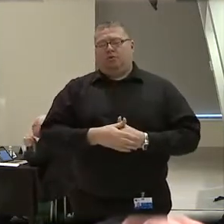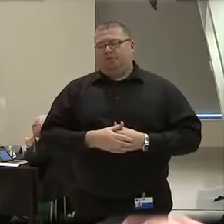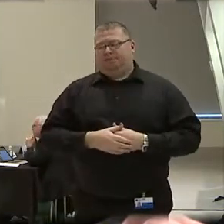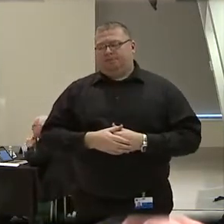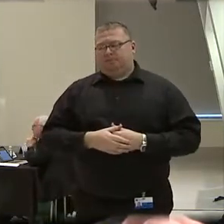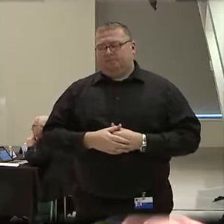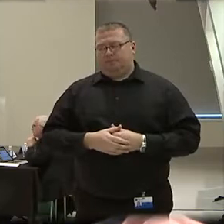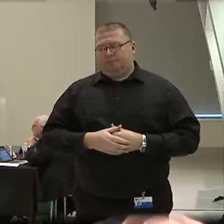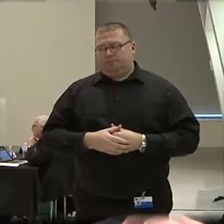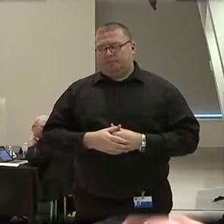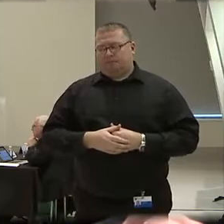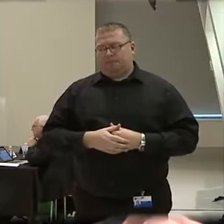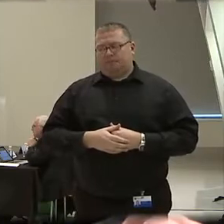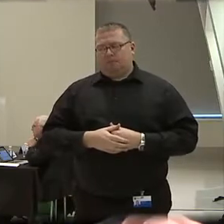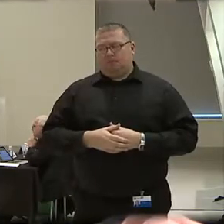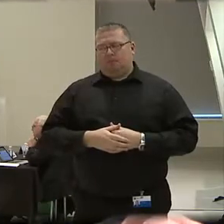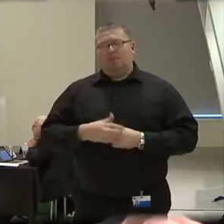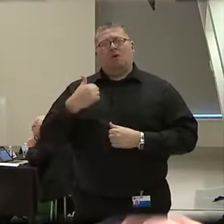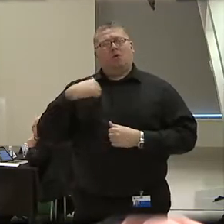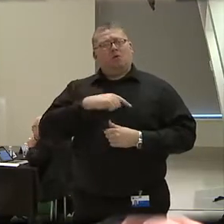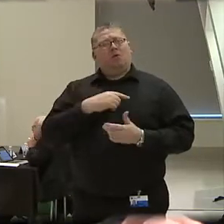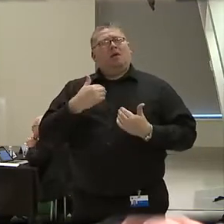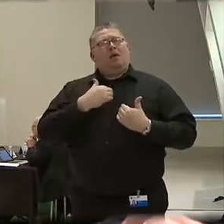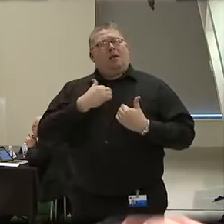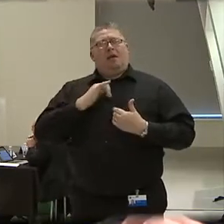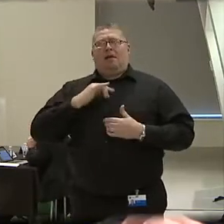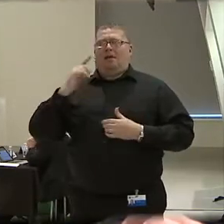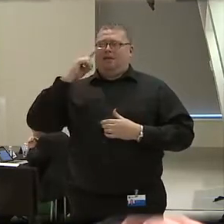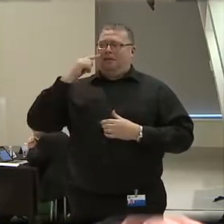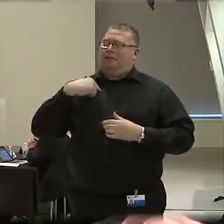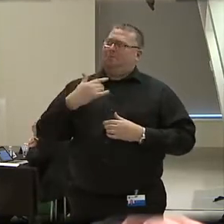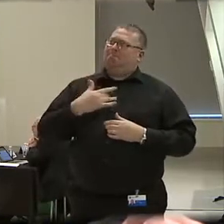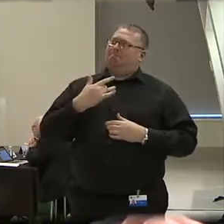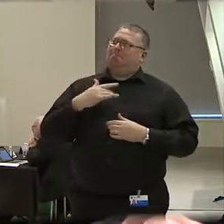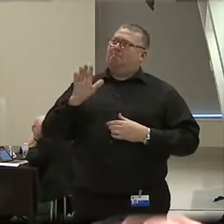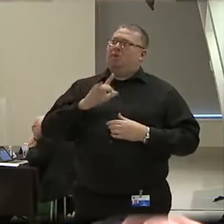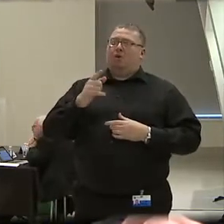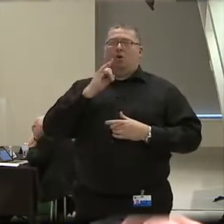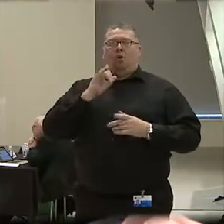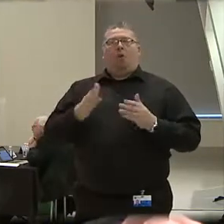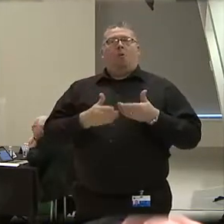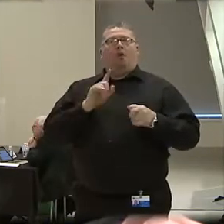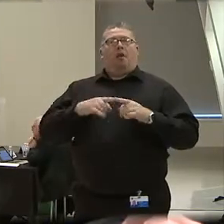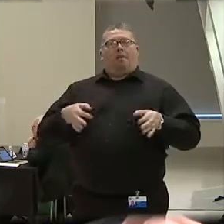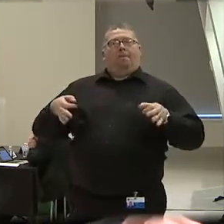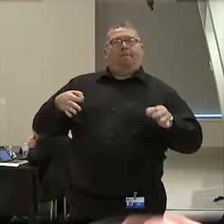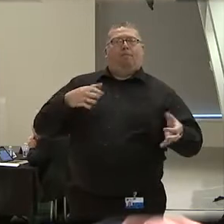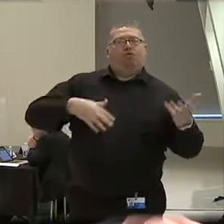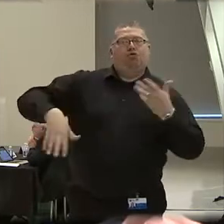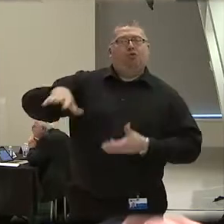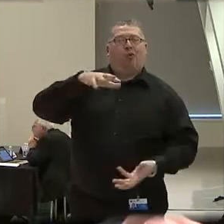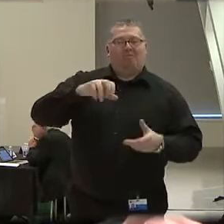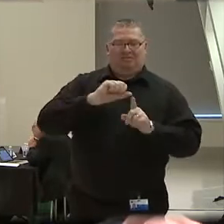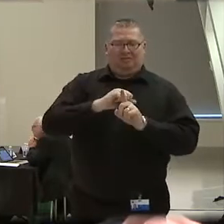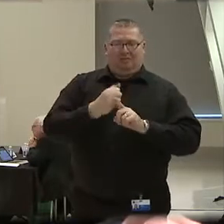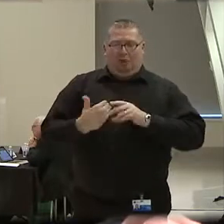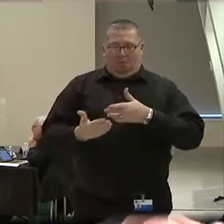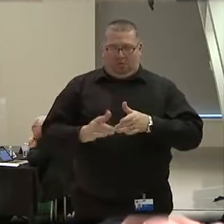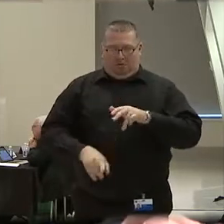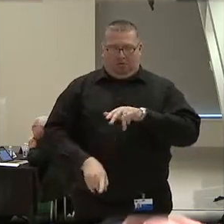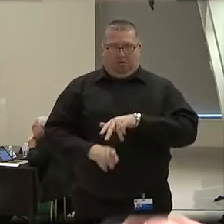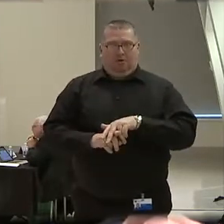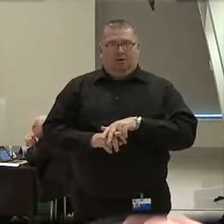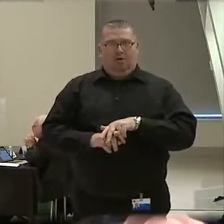had I think a perfect storm, so to speak,